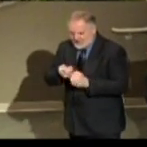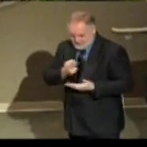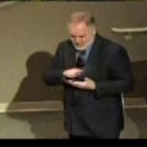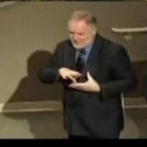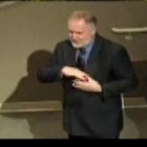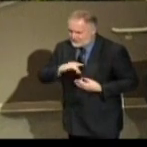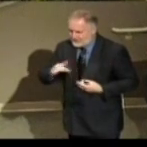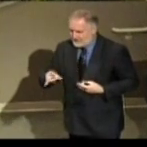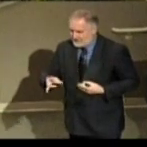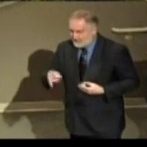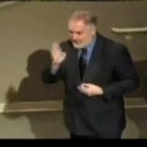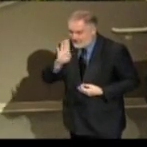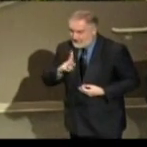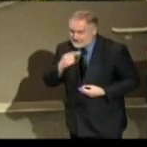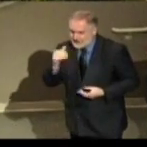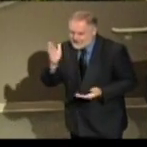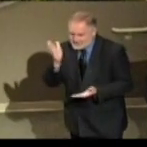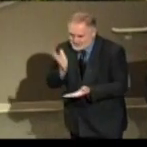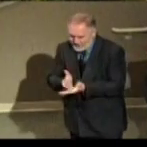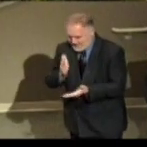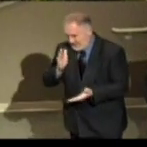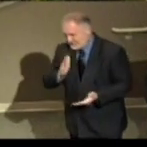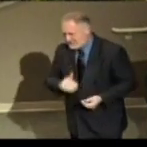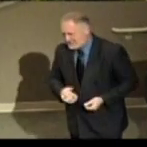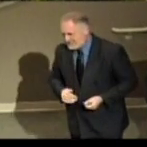And God says, you stop it.